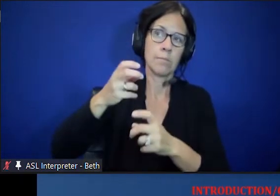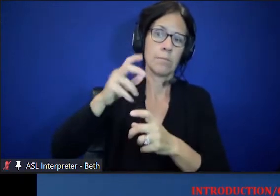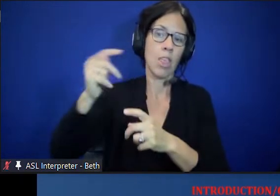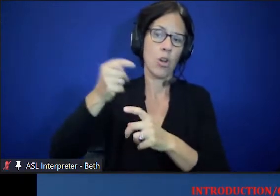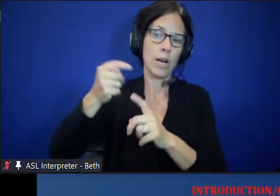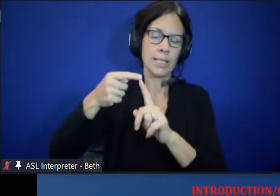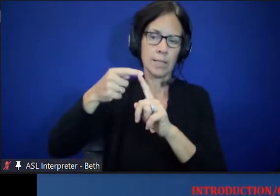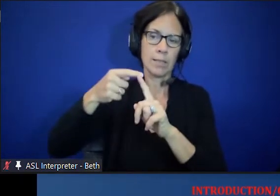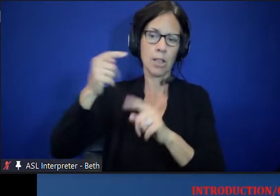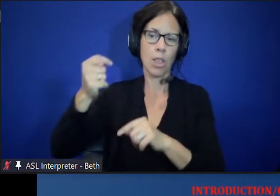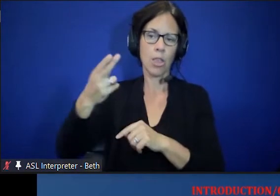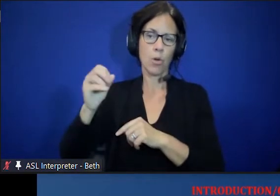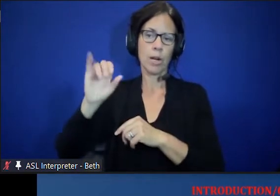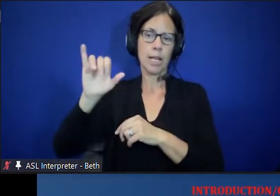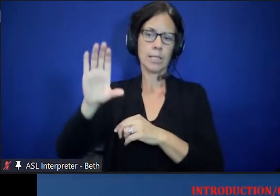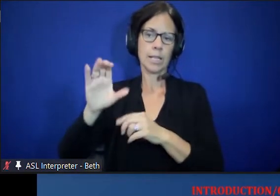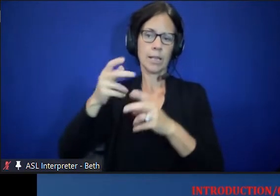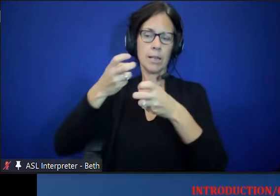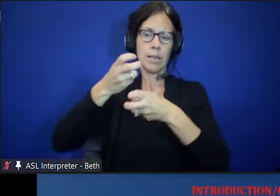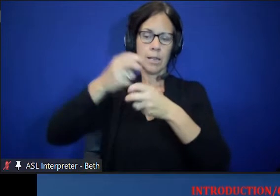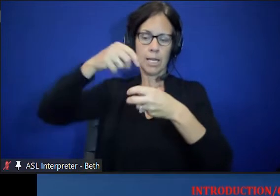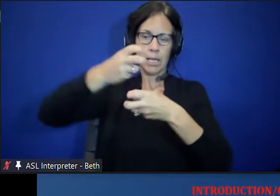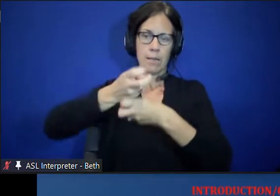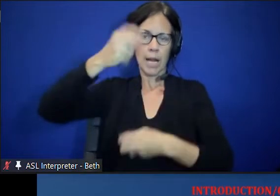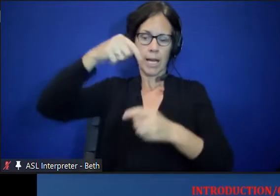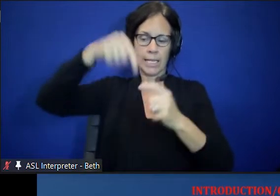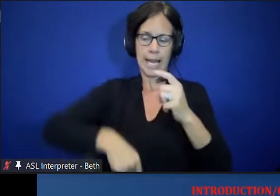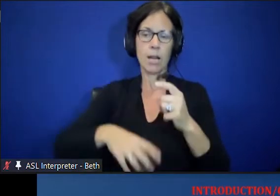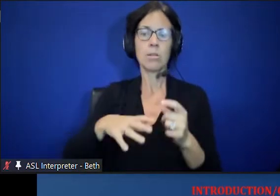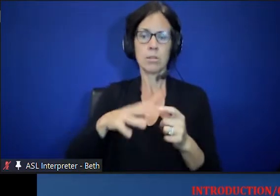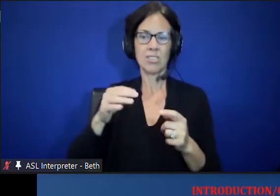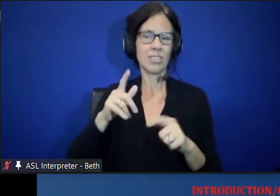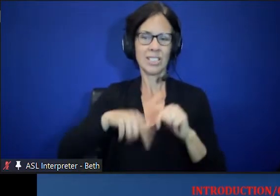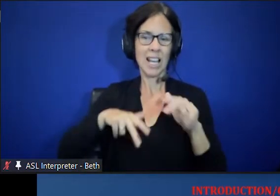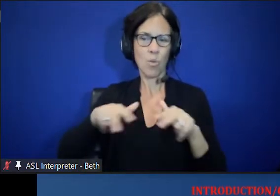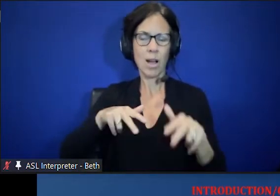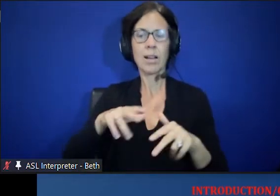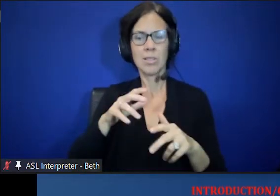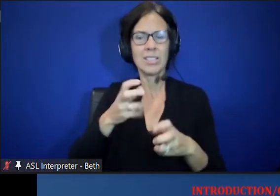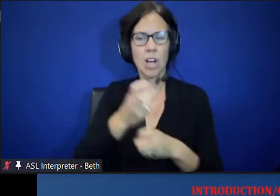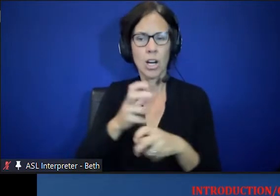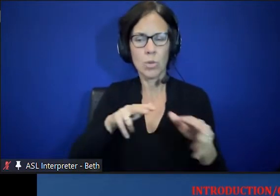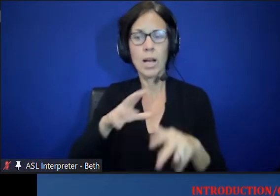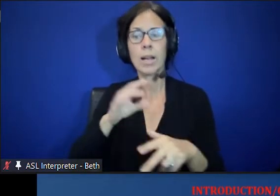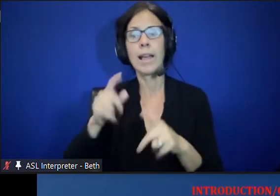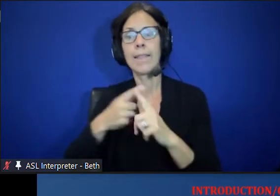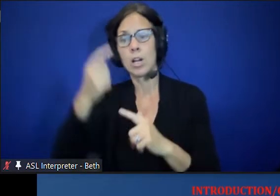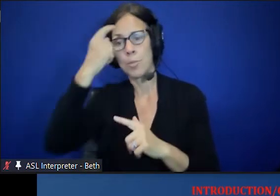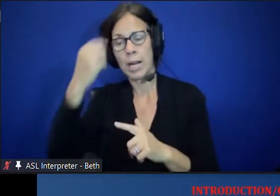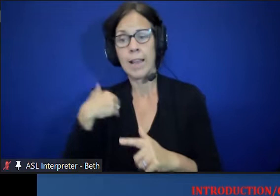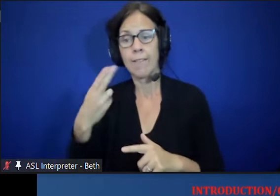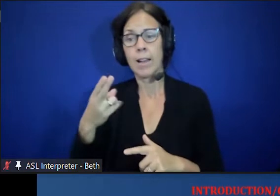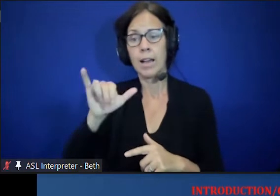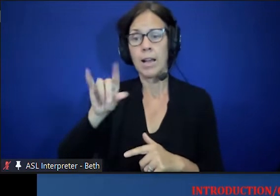it's not functionable. Like she has trouble walking and other things. And then in her brain, she has something called hydrocephalus, which means there's a lot of